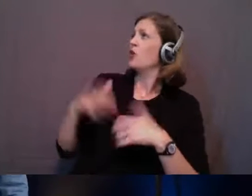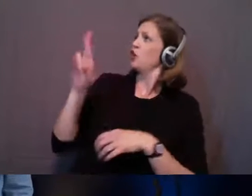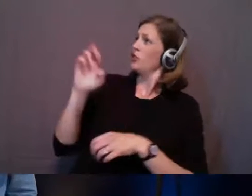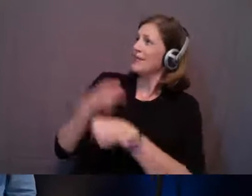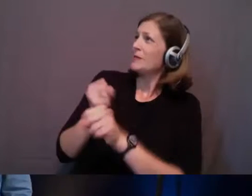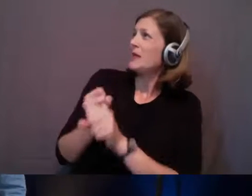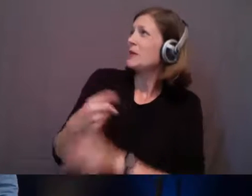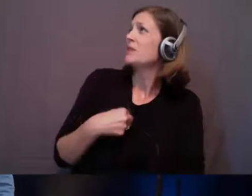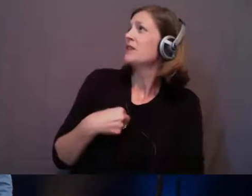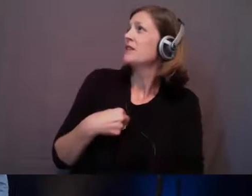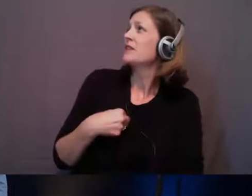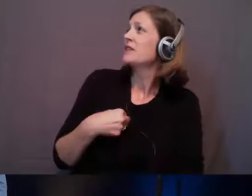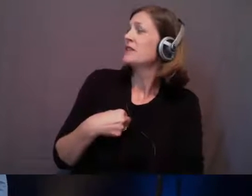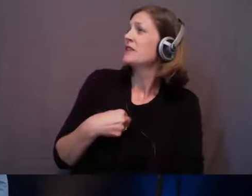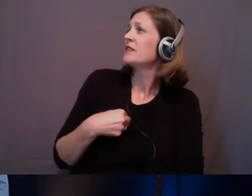I'm yours.